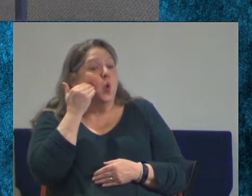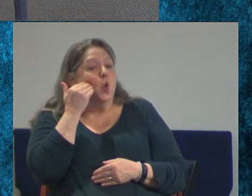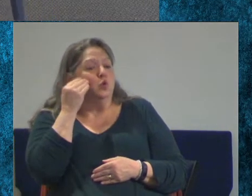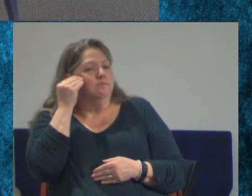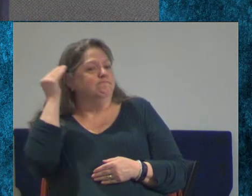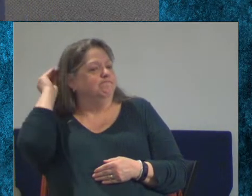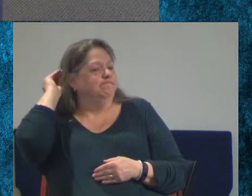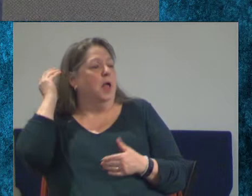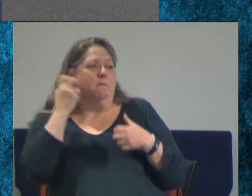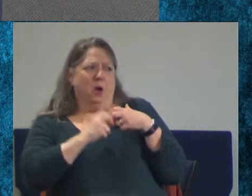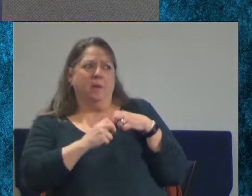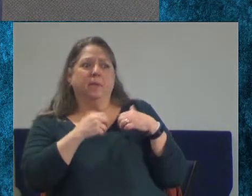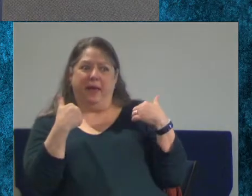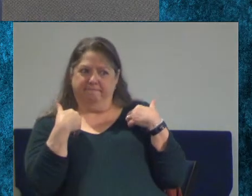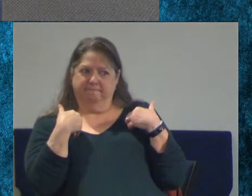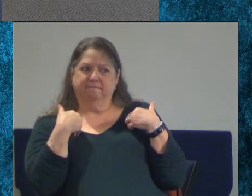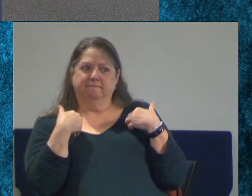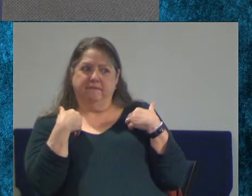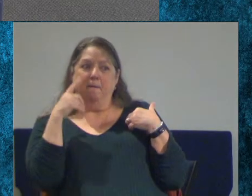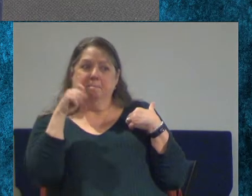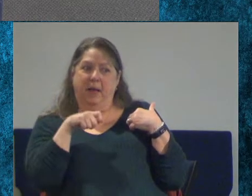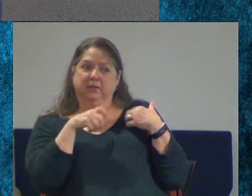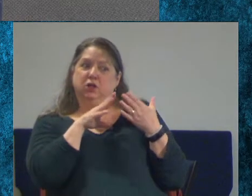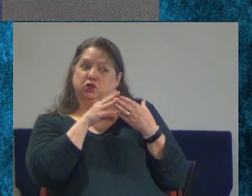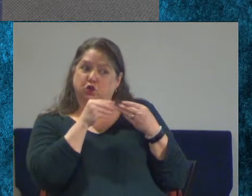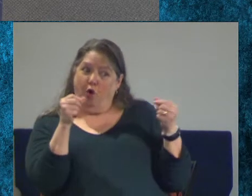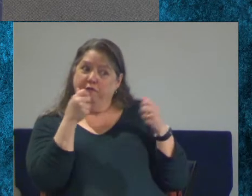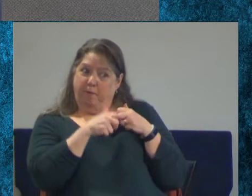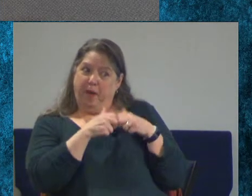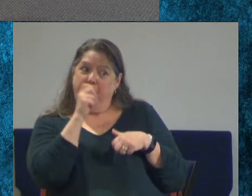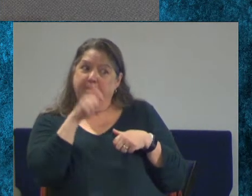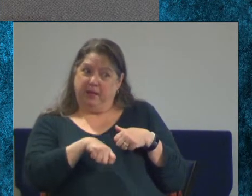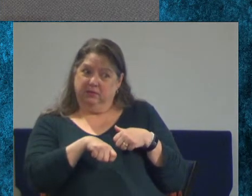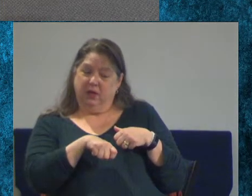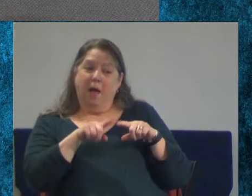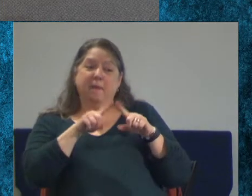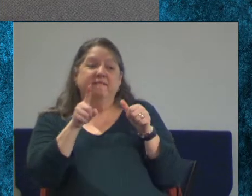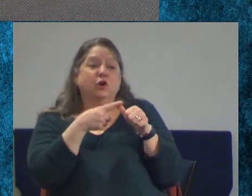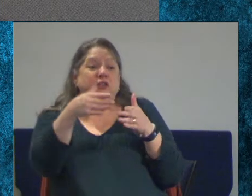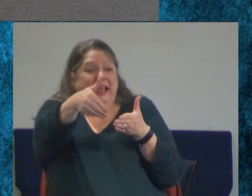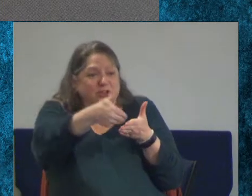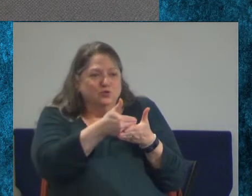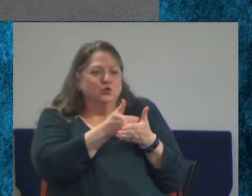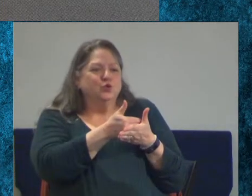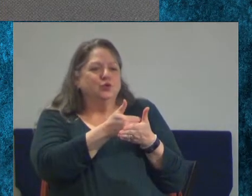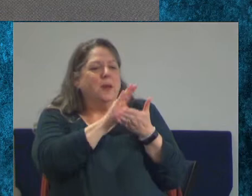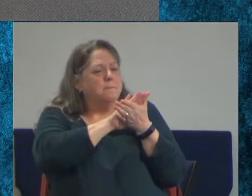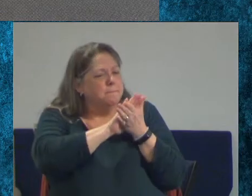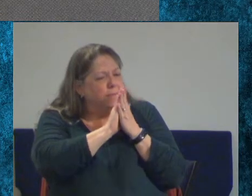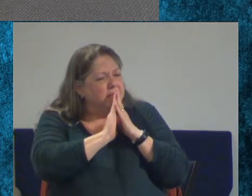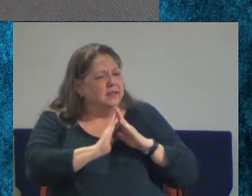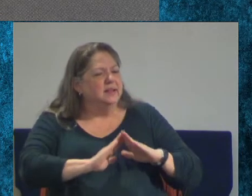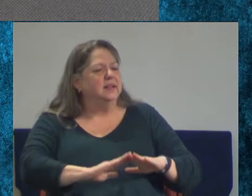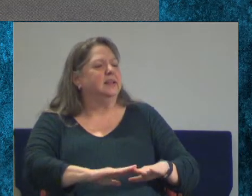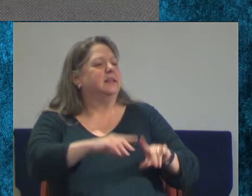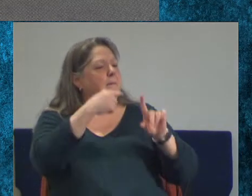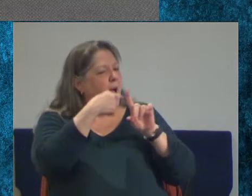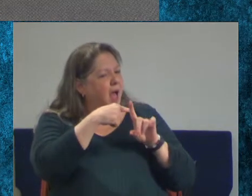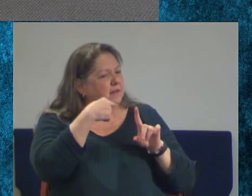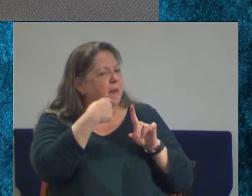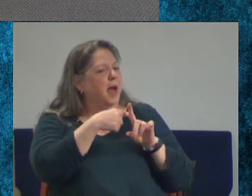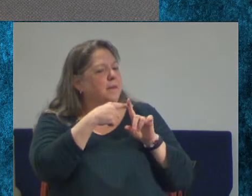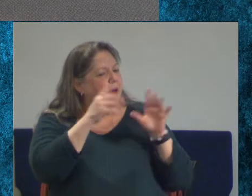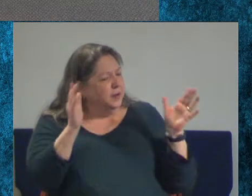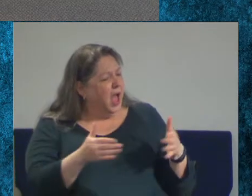And so he's inching his way. In verse 4, he reminds him that he is praying for them. He reminds Philemon that he is praying for